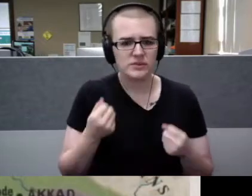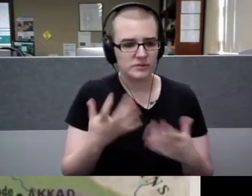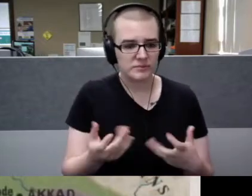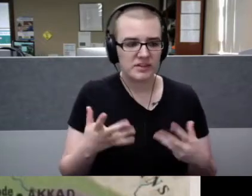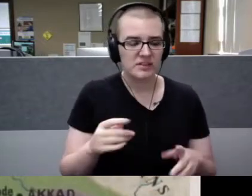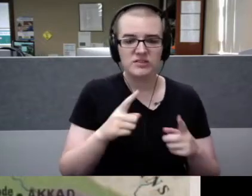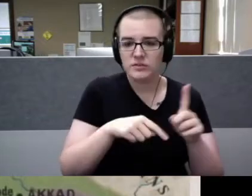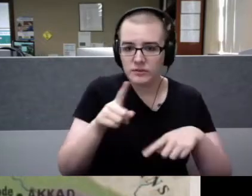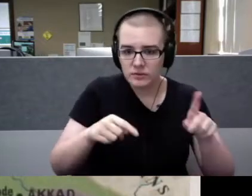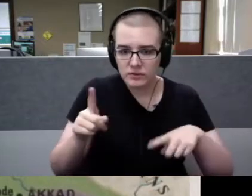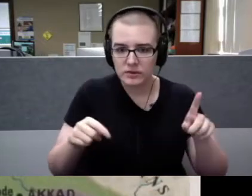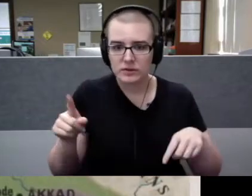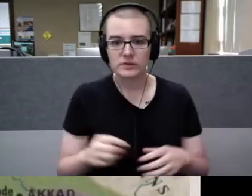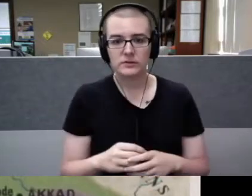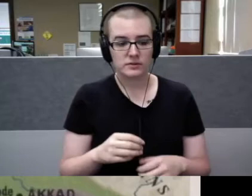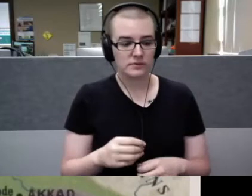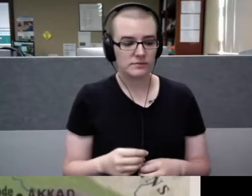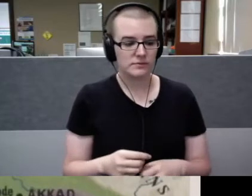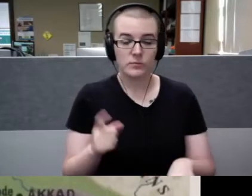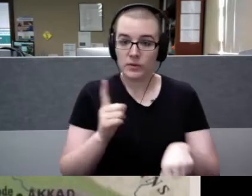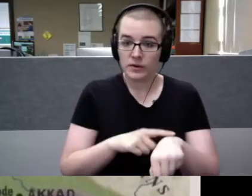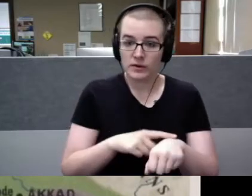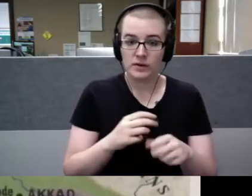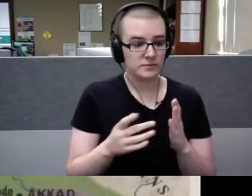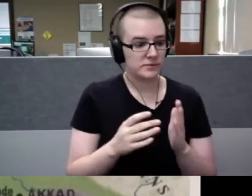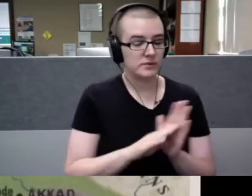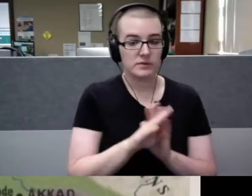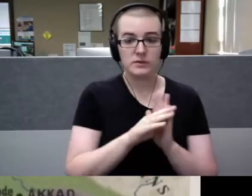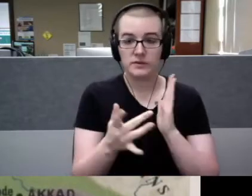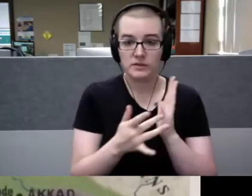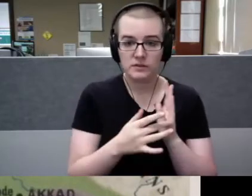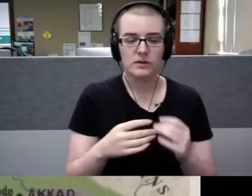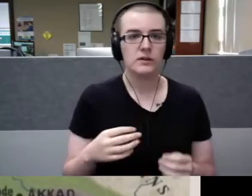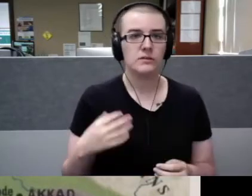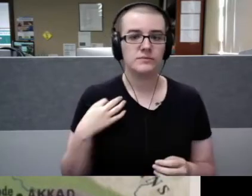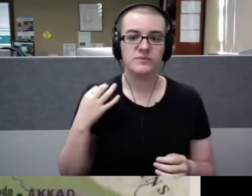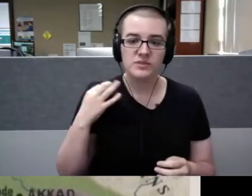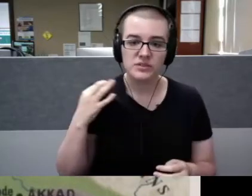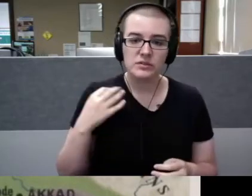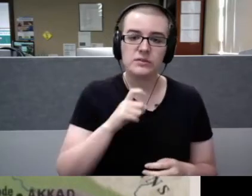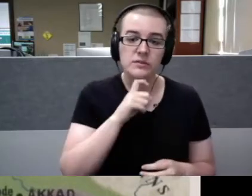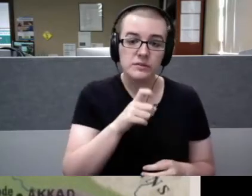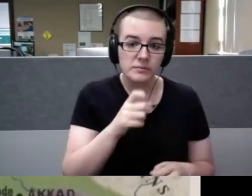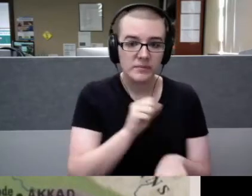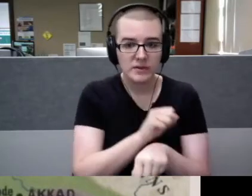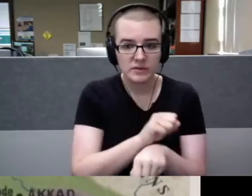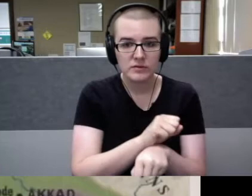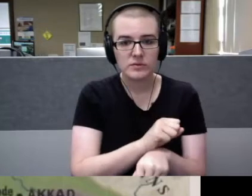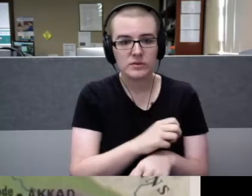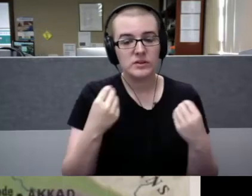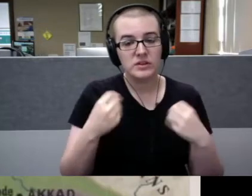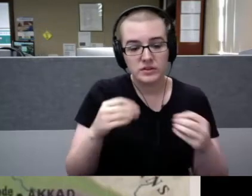develop specific skills, such as cloth weaving, metalworking, selling goods,